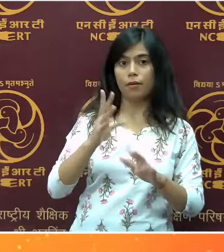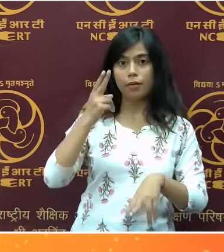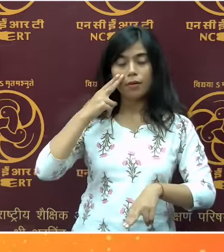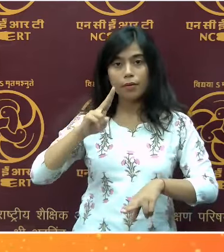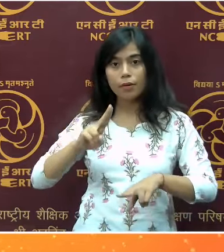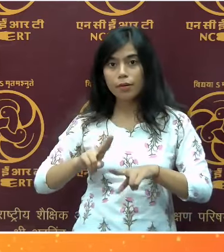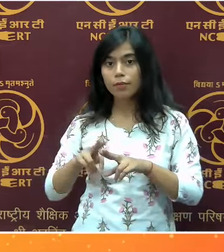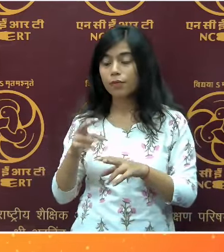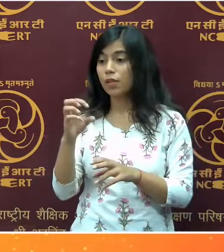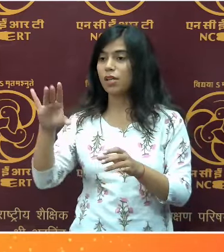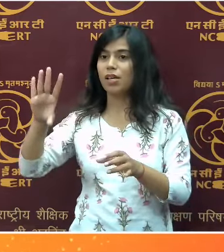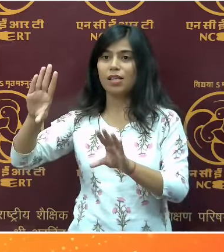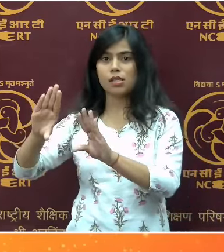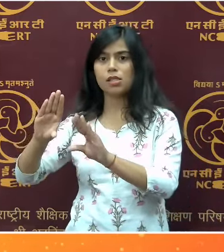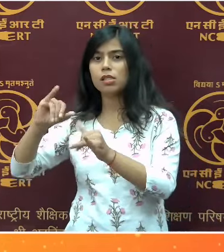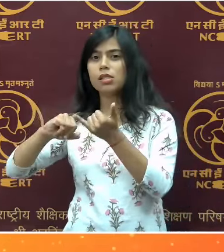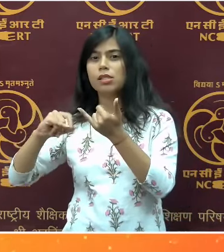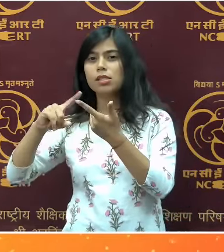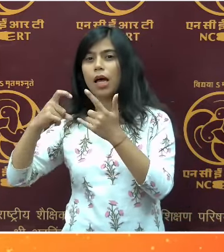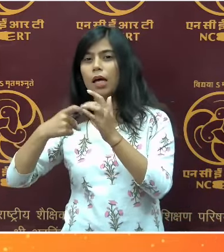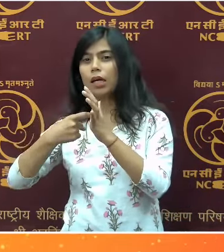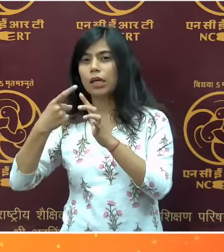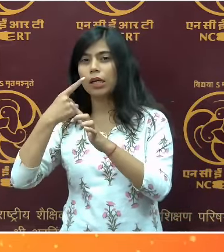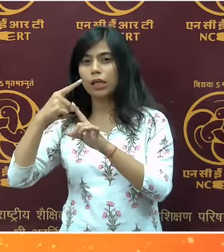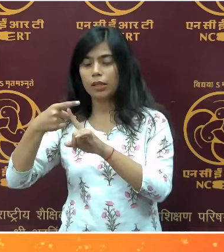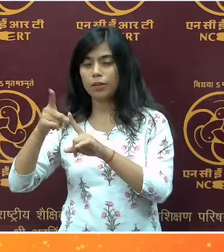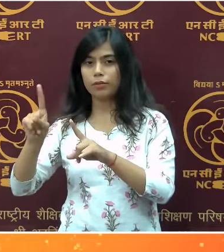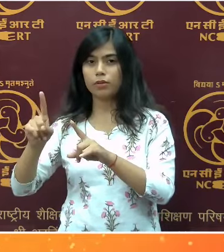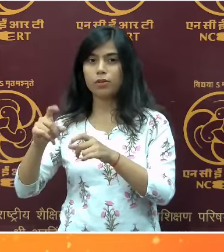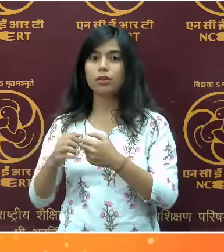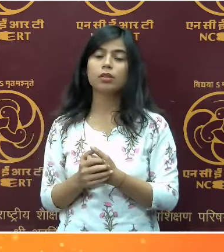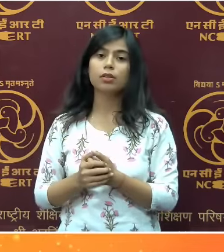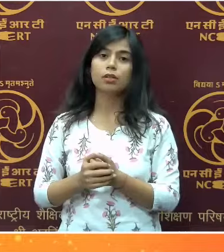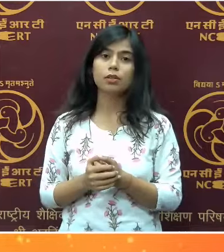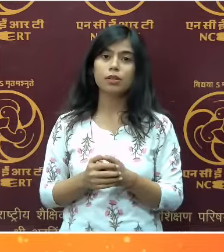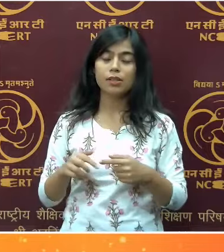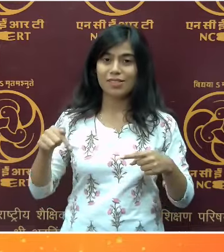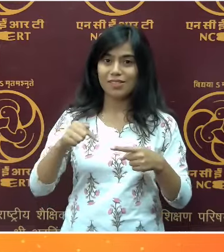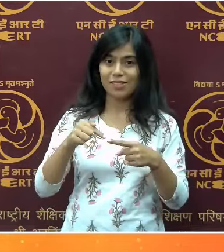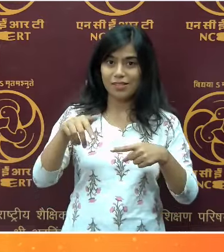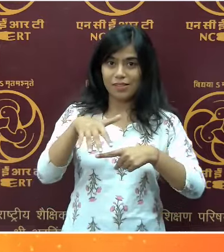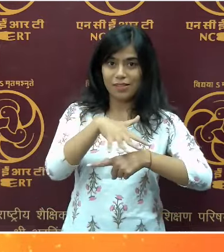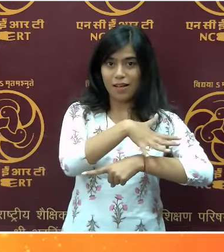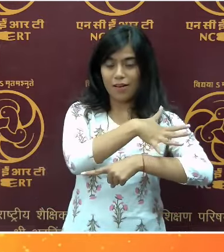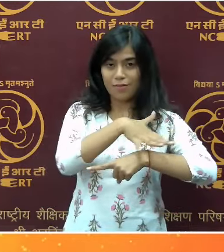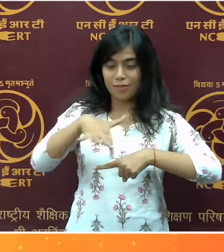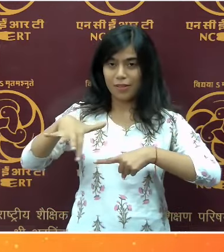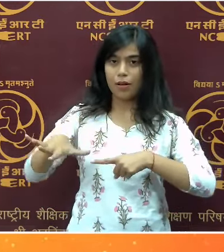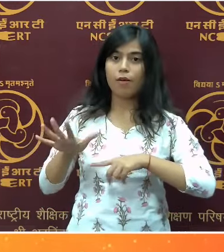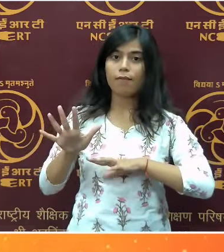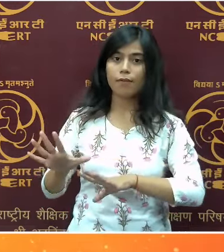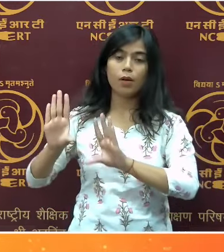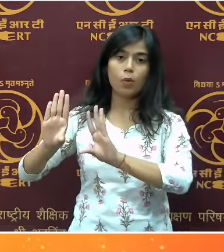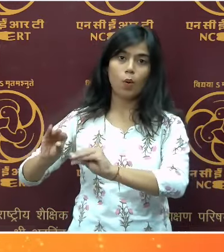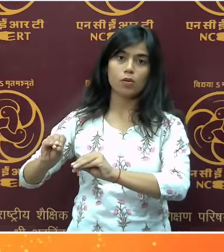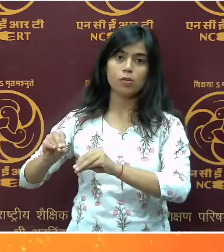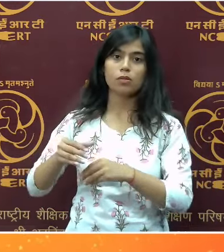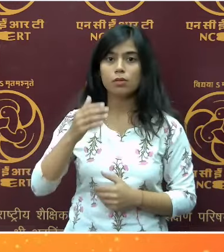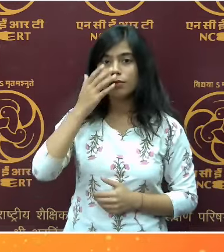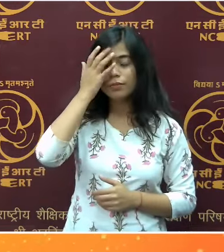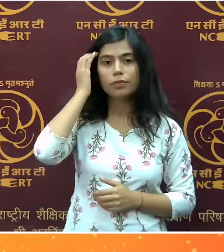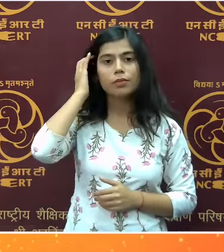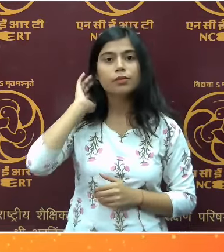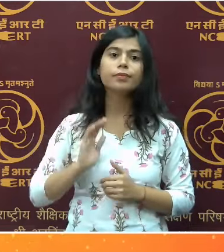is closed. So, we need a battery with charge and has potential difference and a